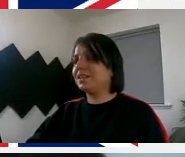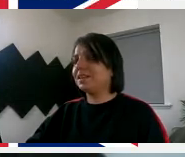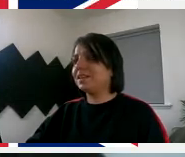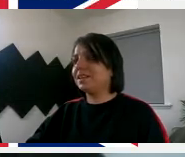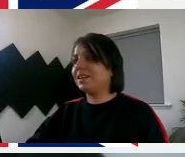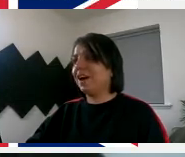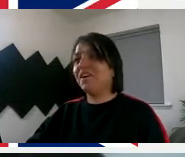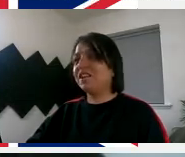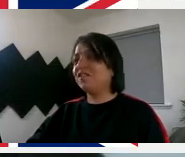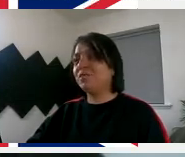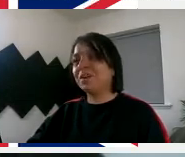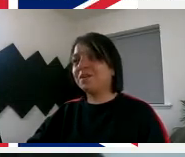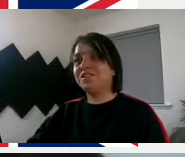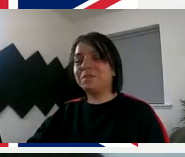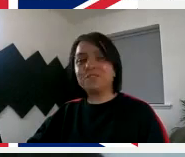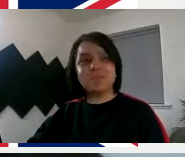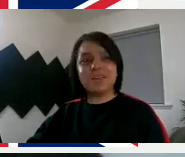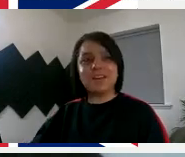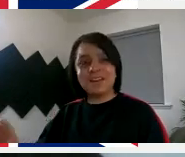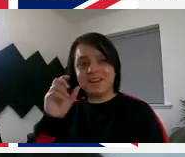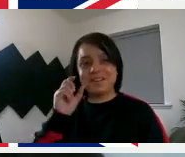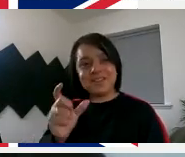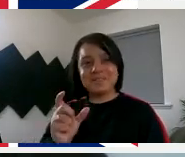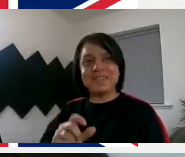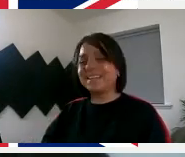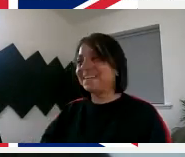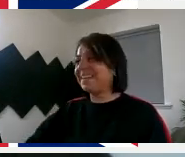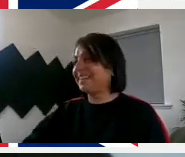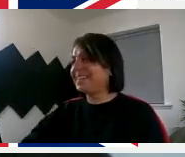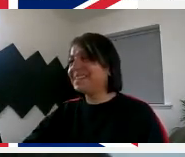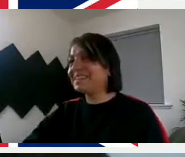crisps. Yeah, I find that really weird because chips to me are chips.